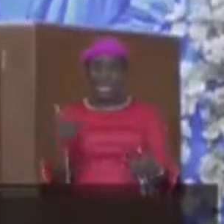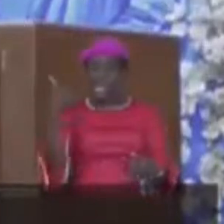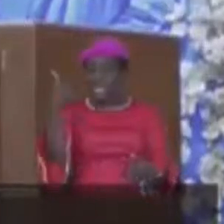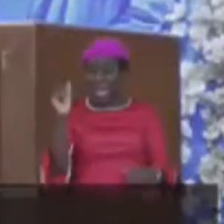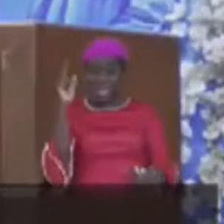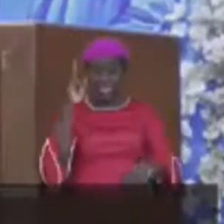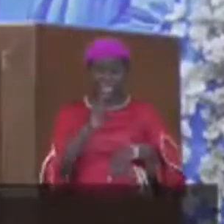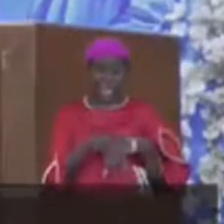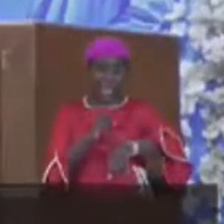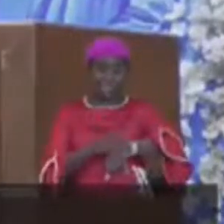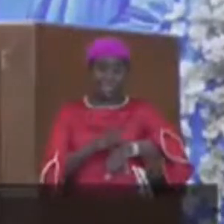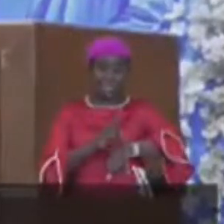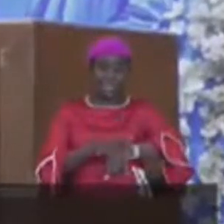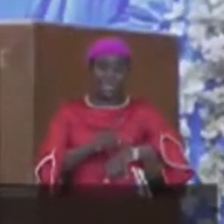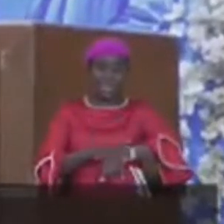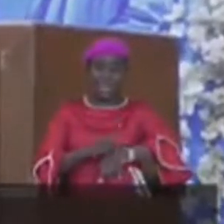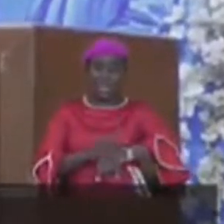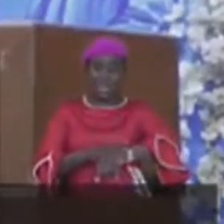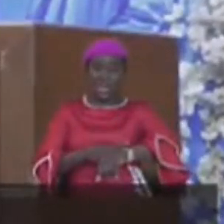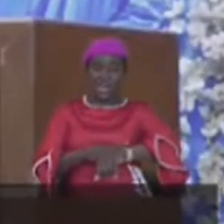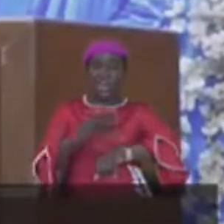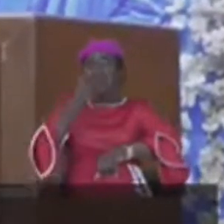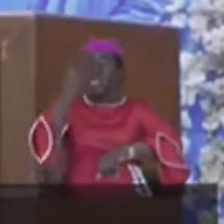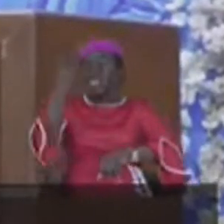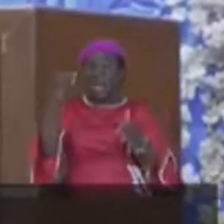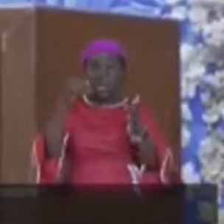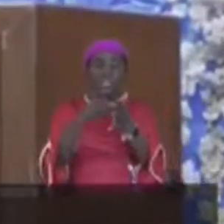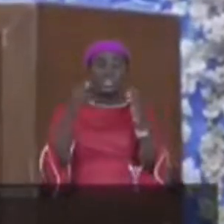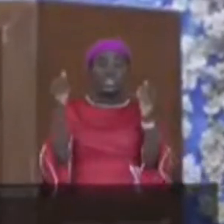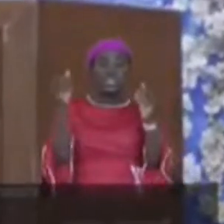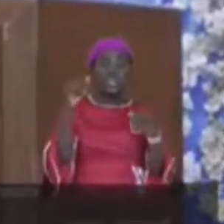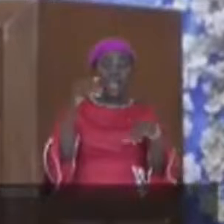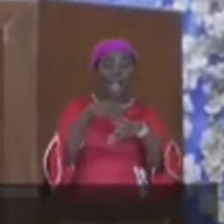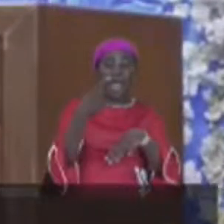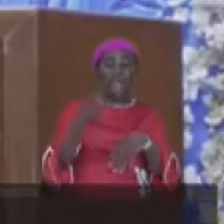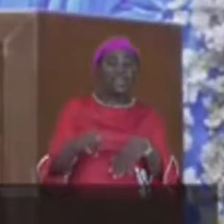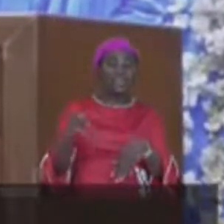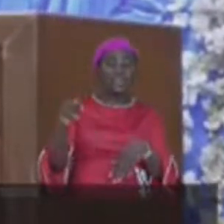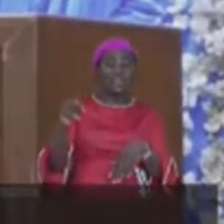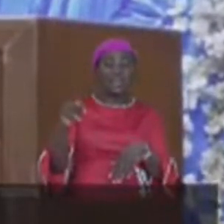10 times, shout it at the top of your voice.